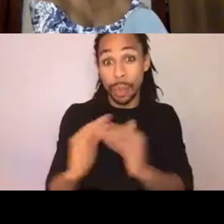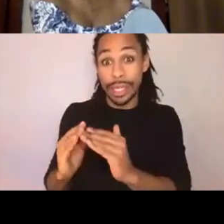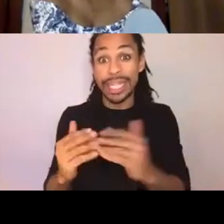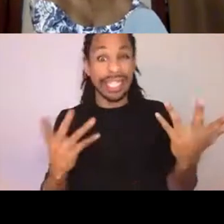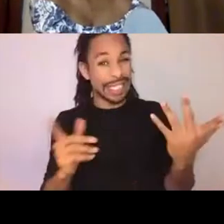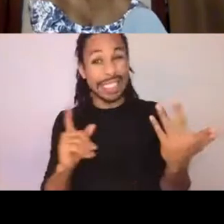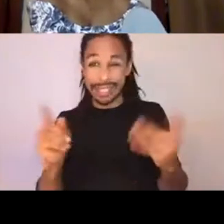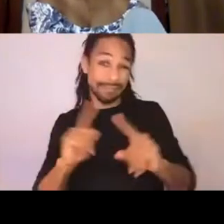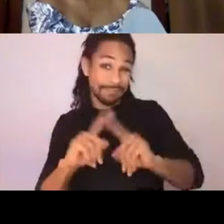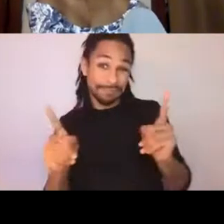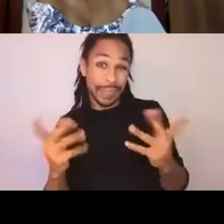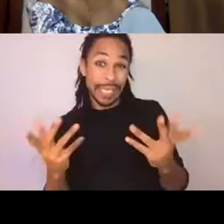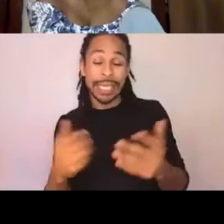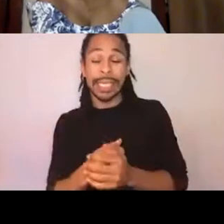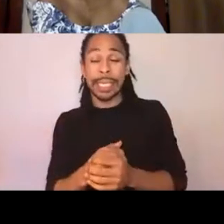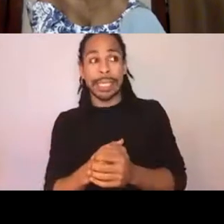you know, when is it